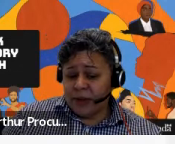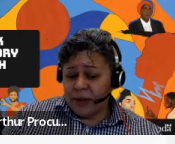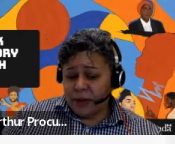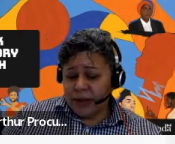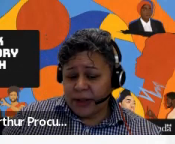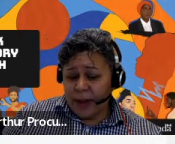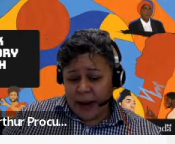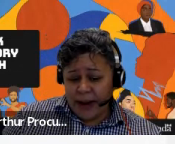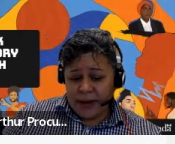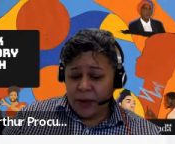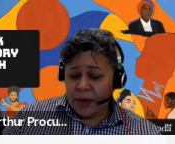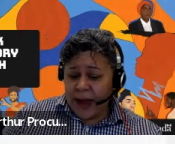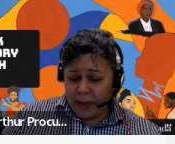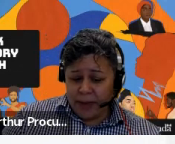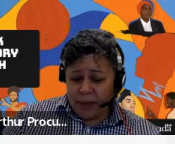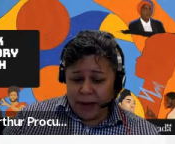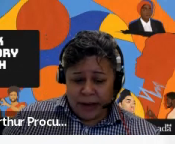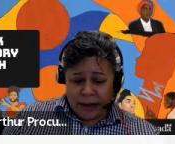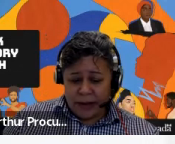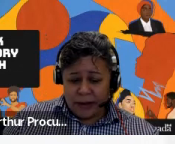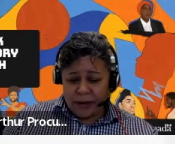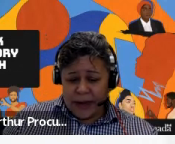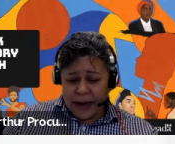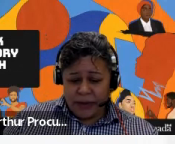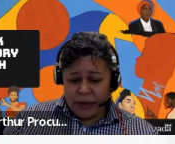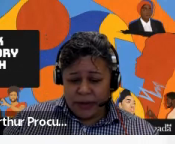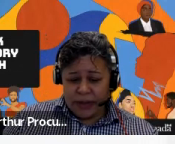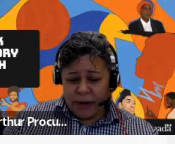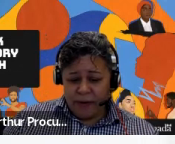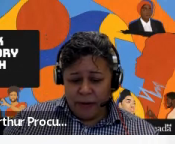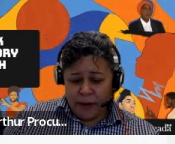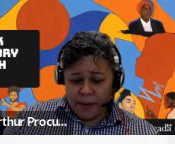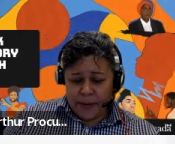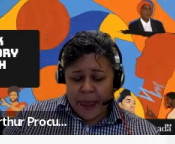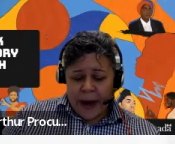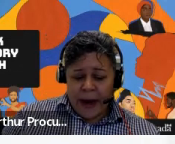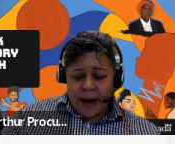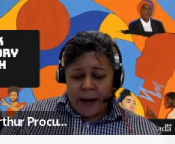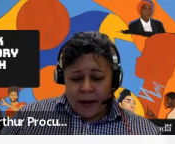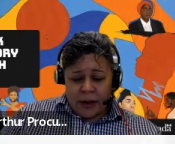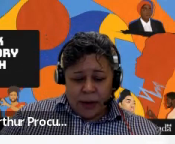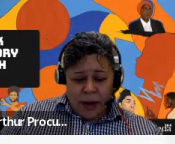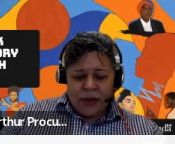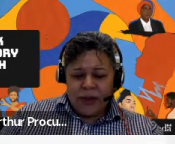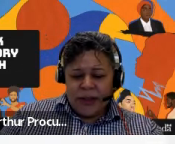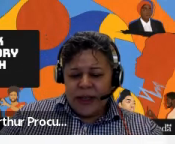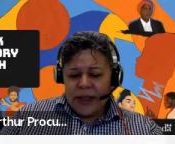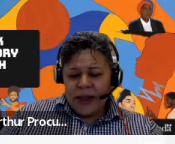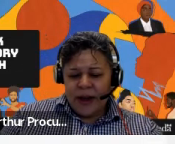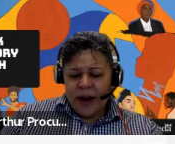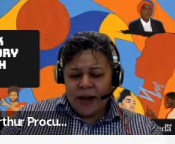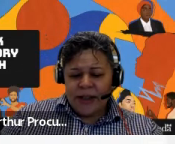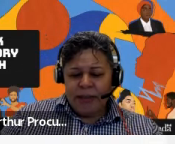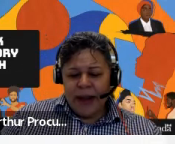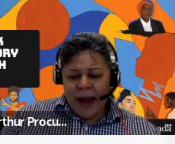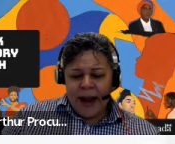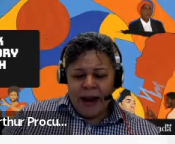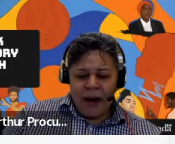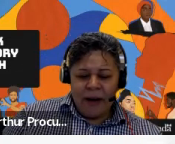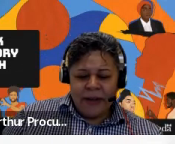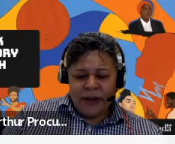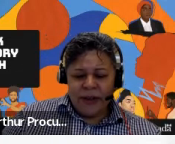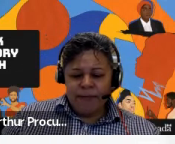to do or what to buy. So that might be a good name to reach out for. You'll also see a